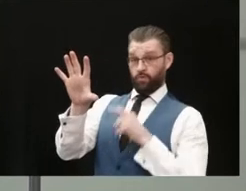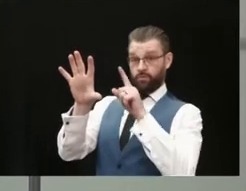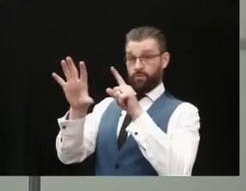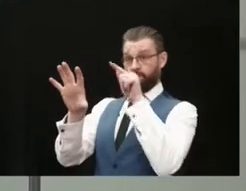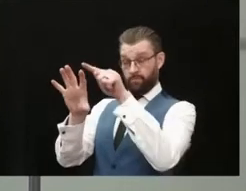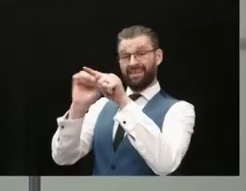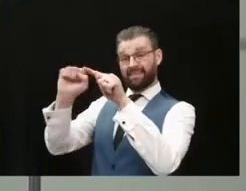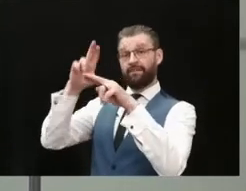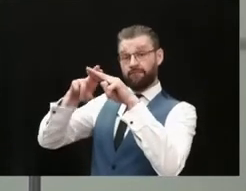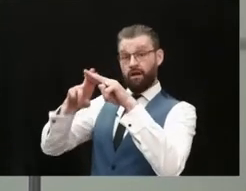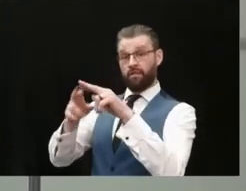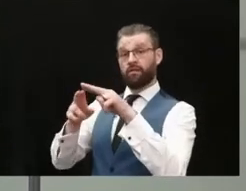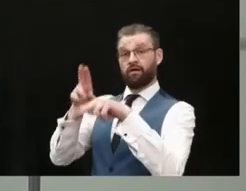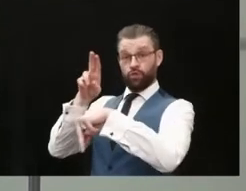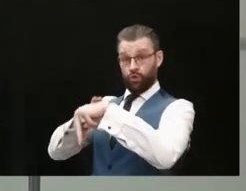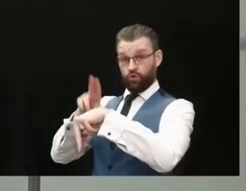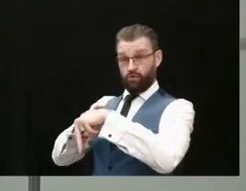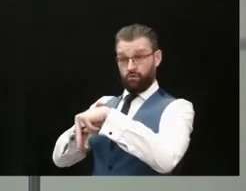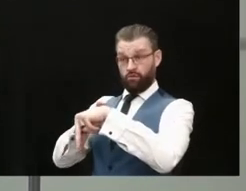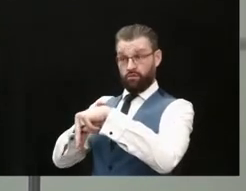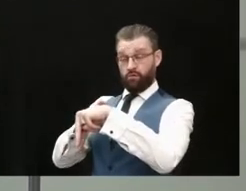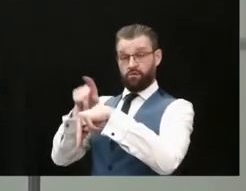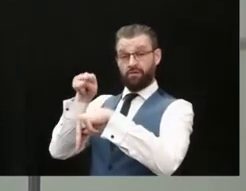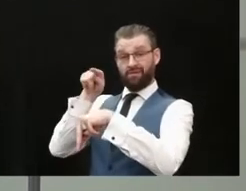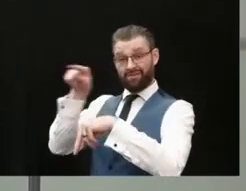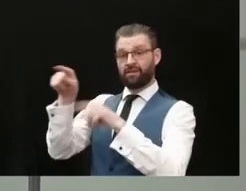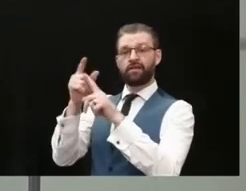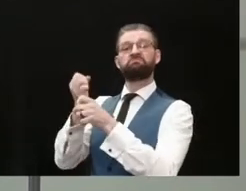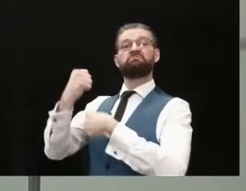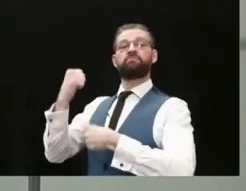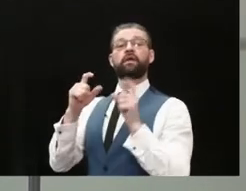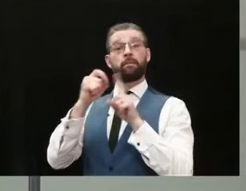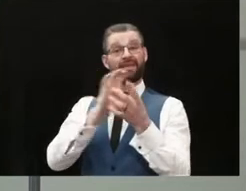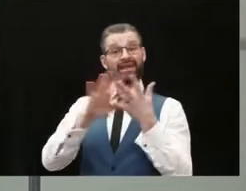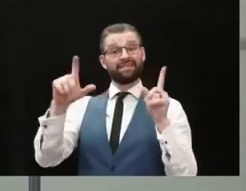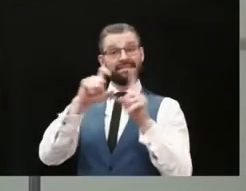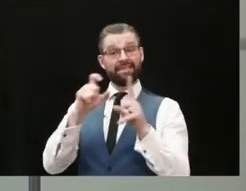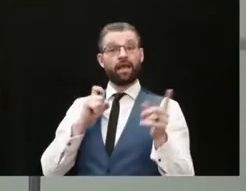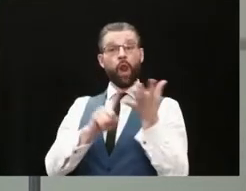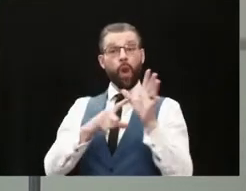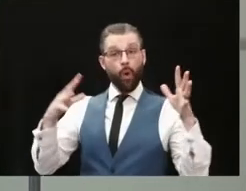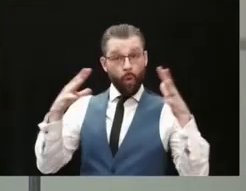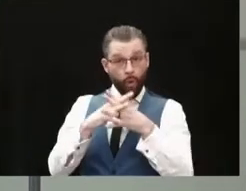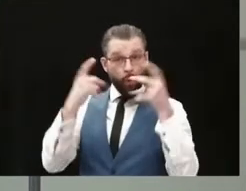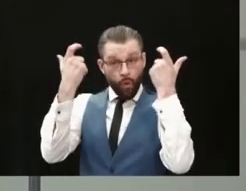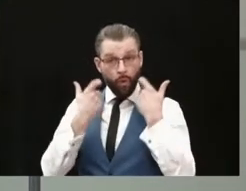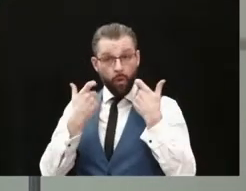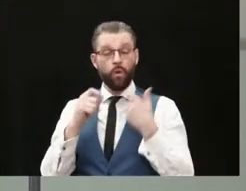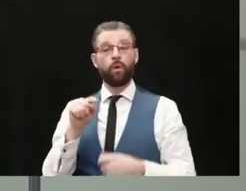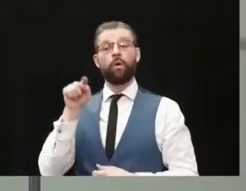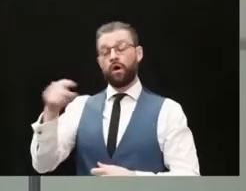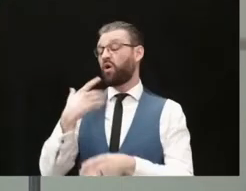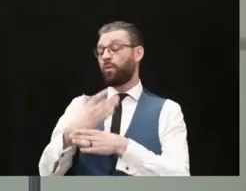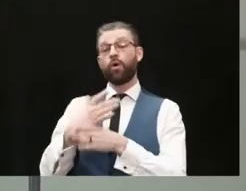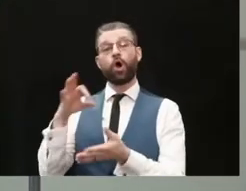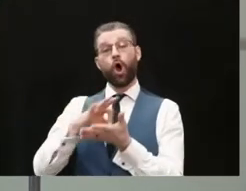doctor, and he graduated with a PhD in law and was working in